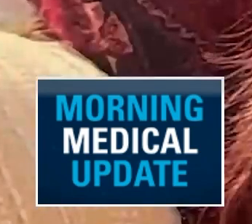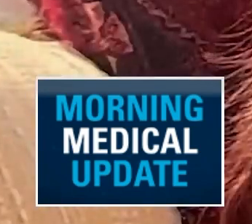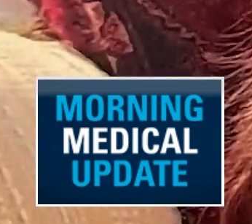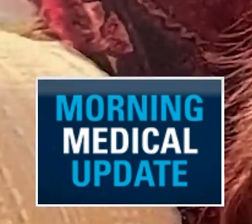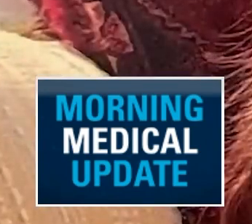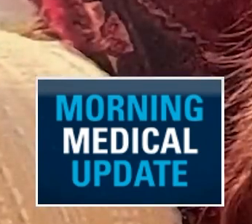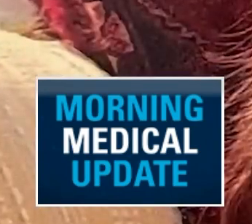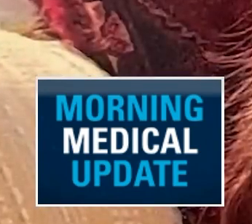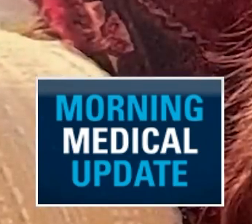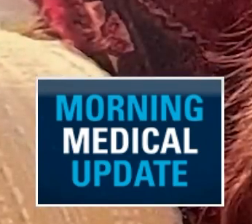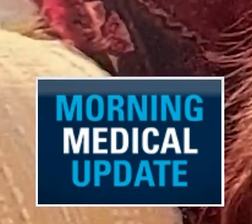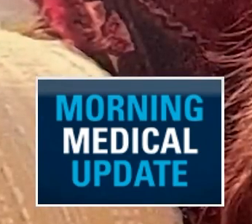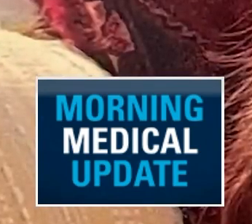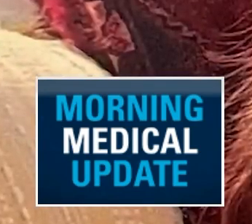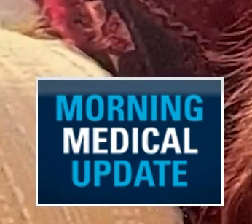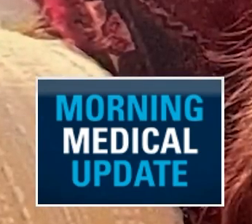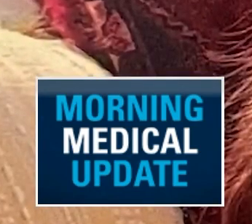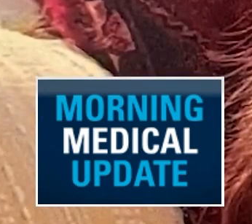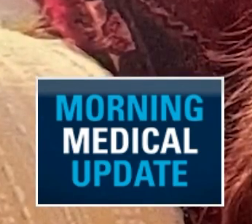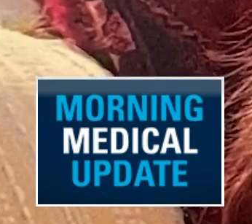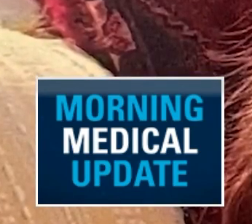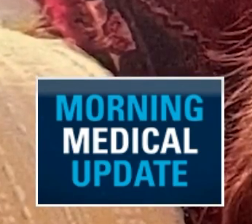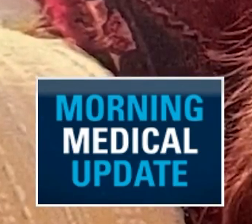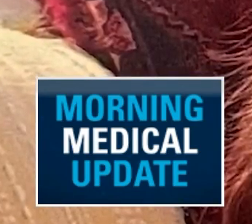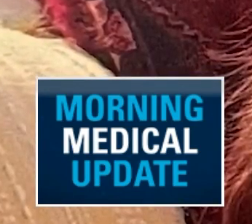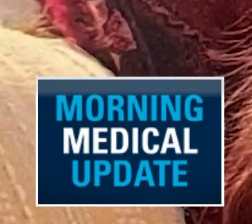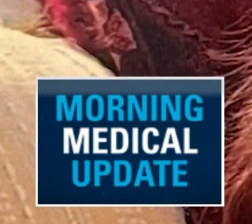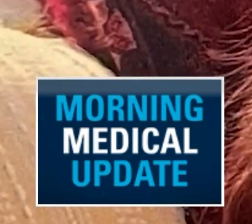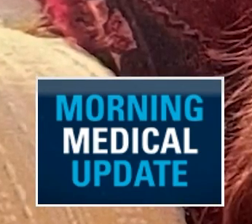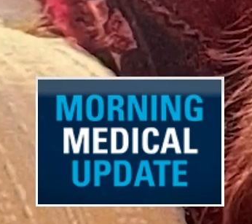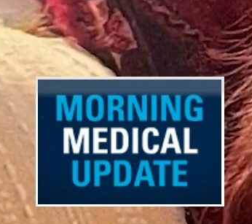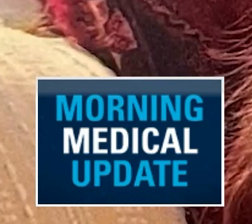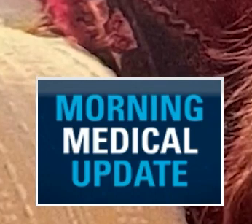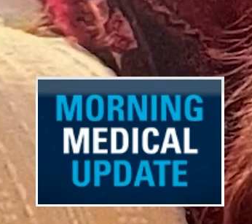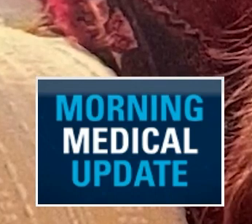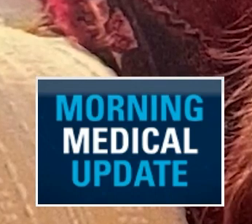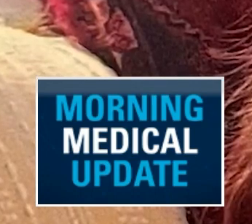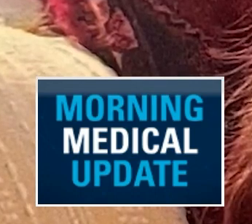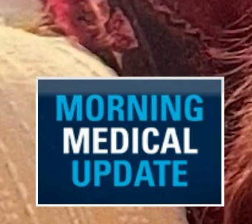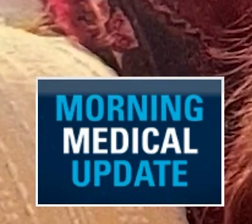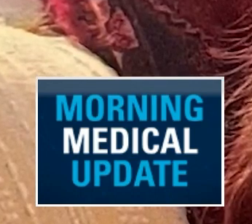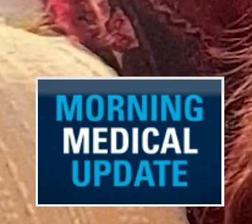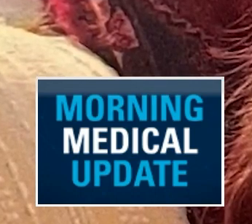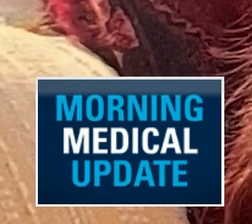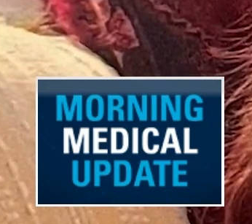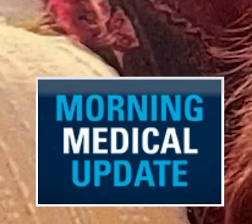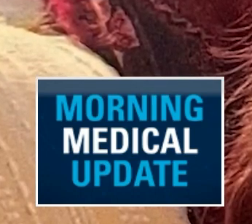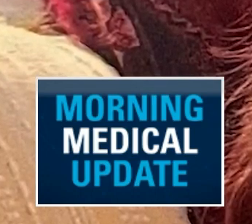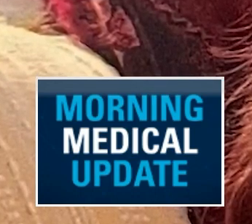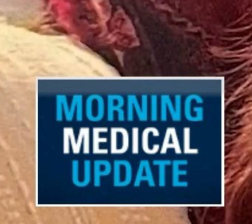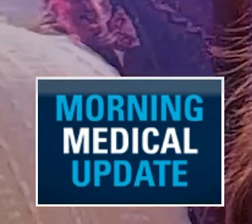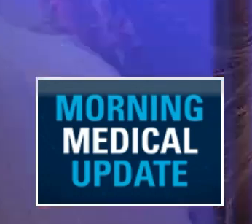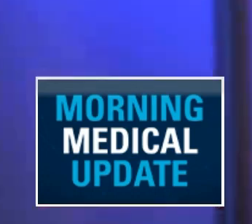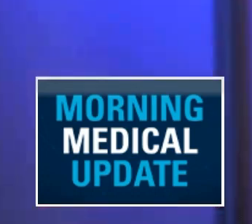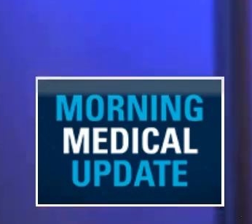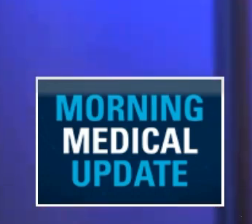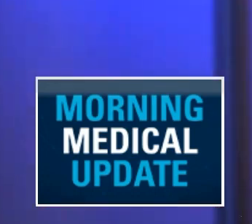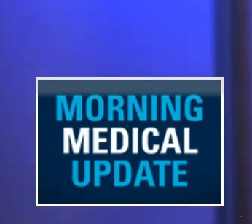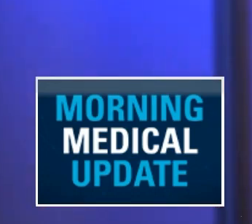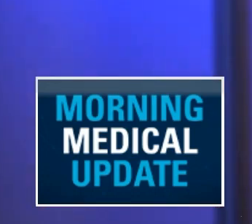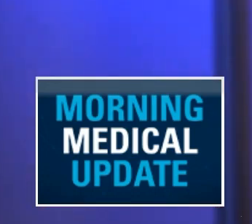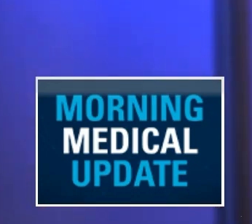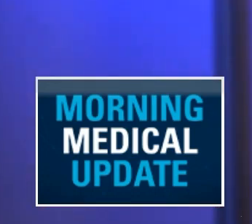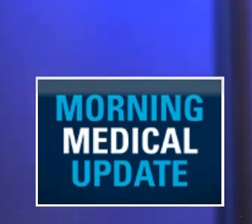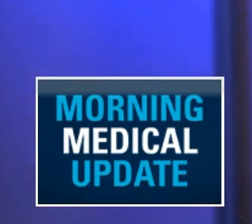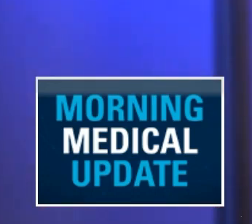telling you in the past? They were just, when I had gotten pregnant, the doctors here at KU were just very, be very